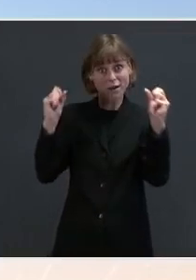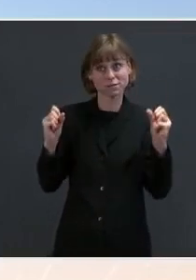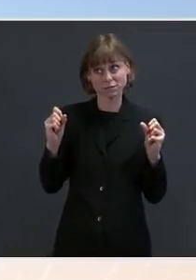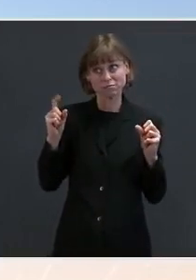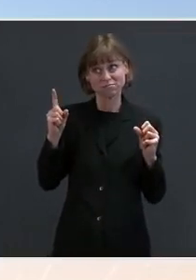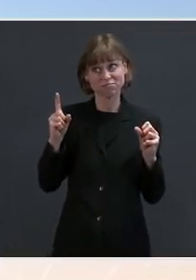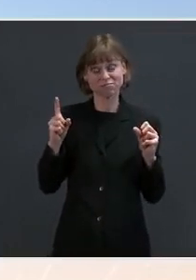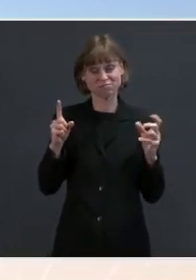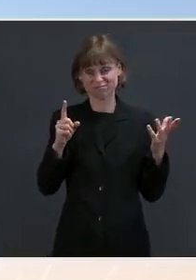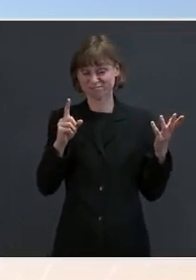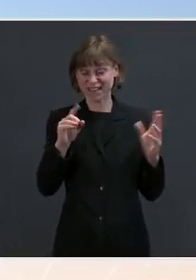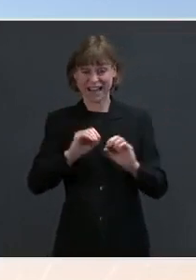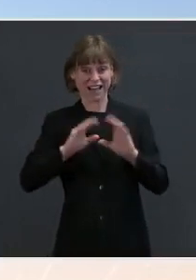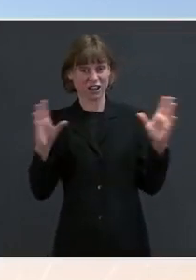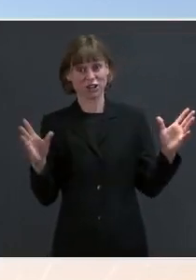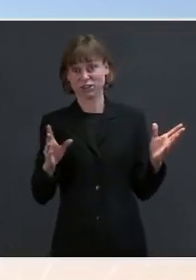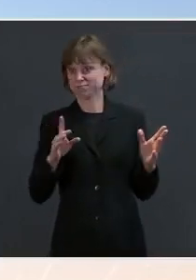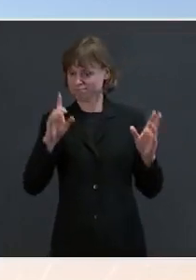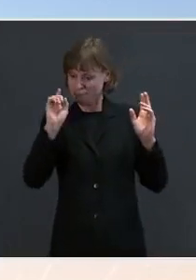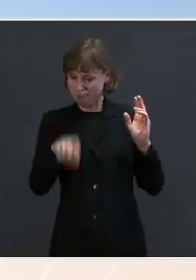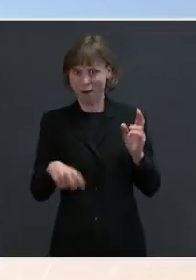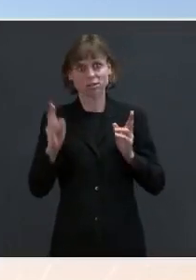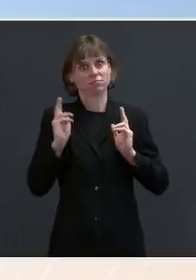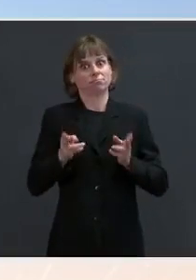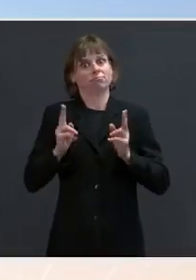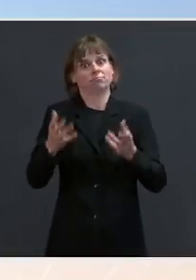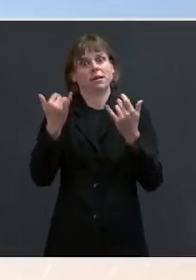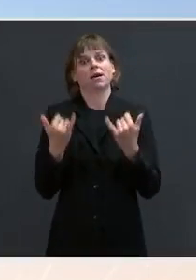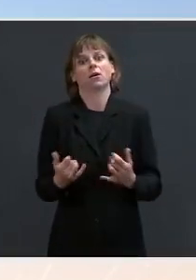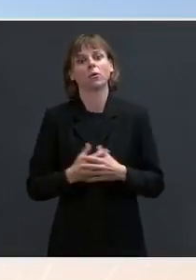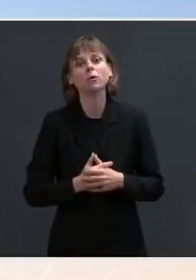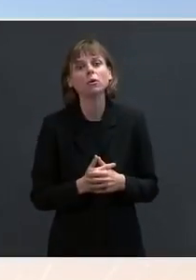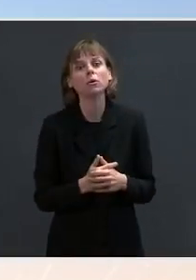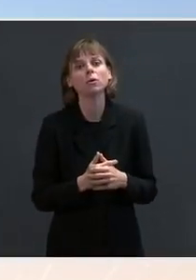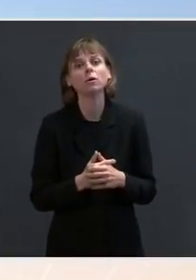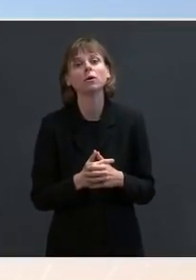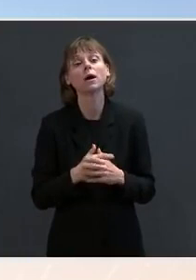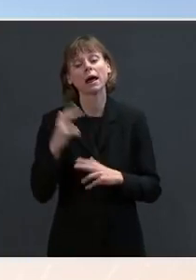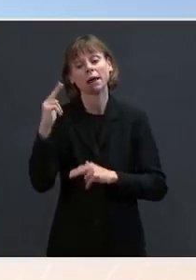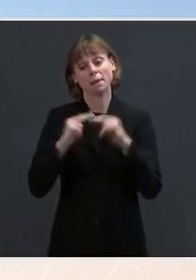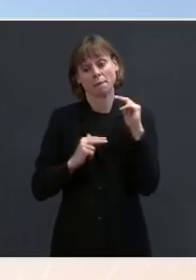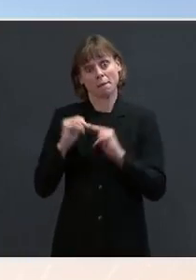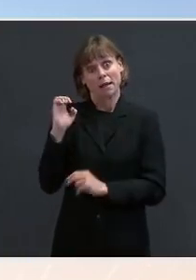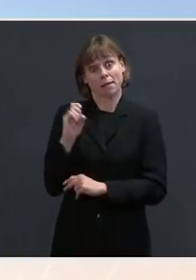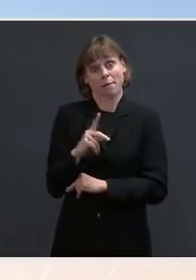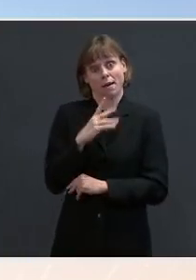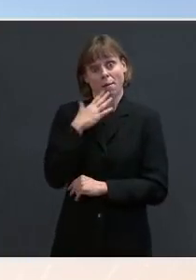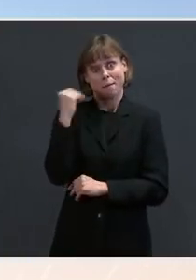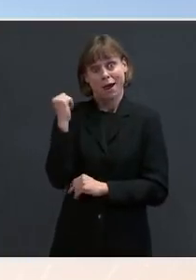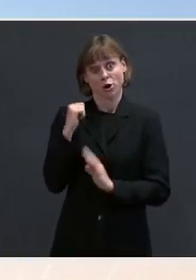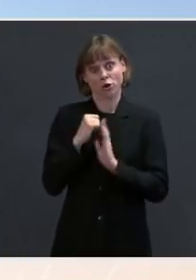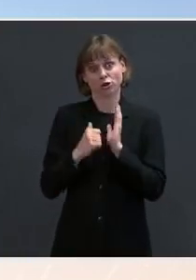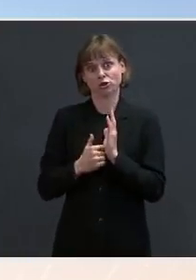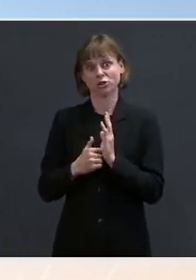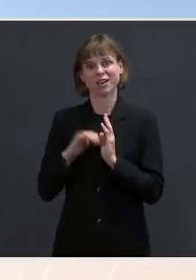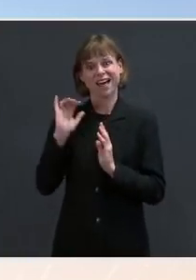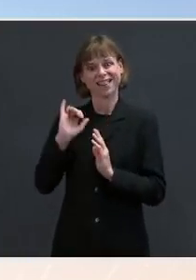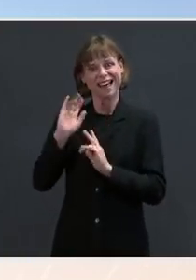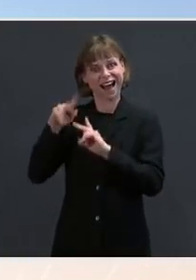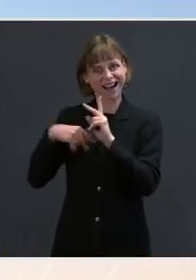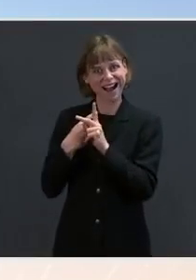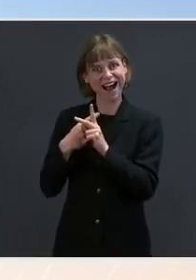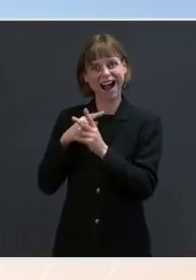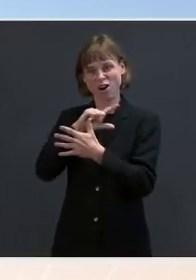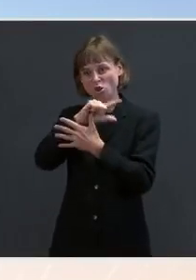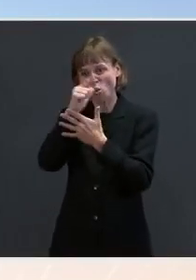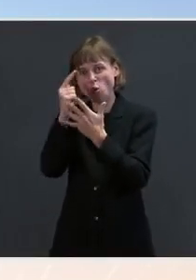The Build Back Better agenda, or more pieces of it, I'll just reiterate that The format, the order, the size of that has